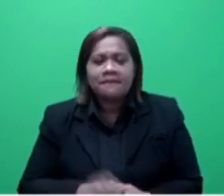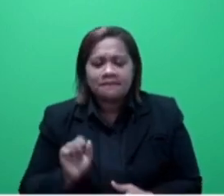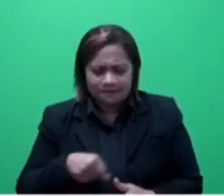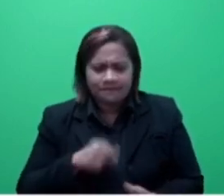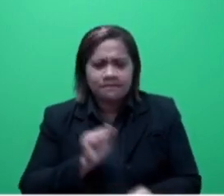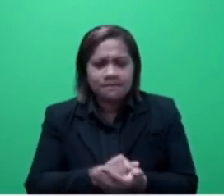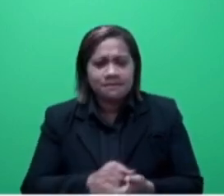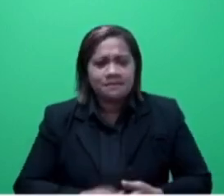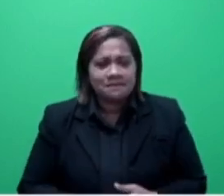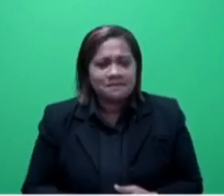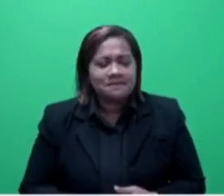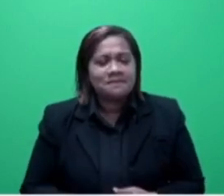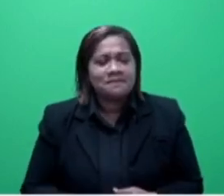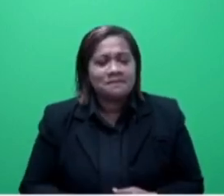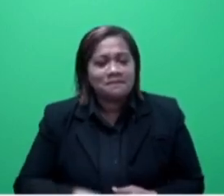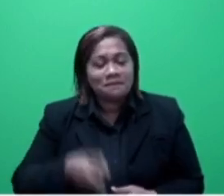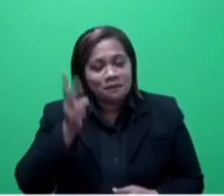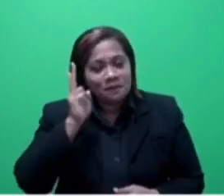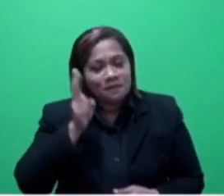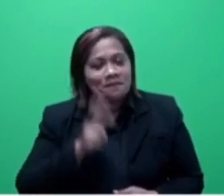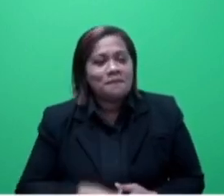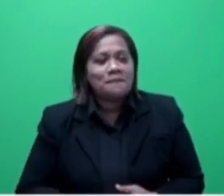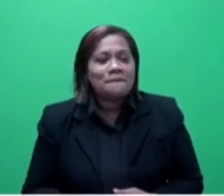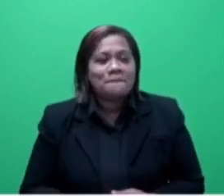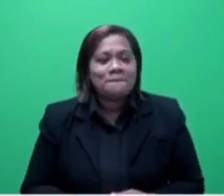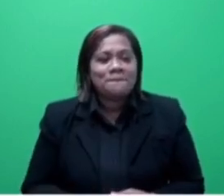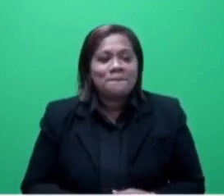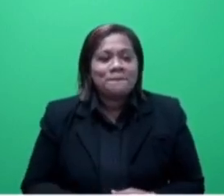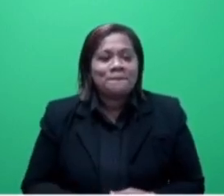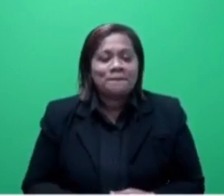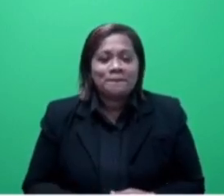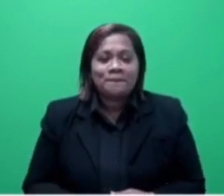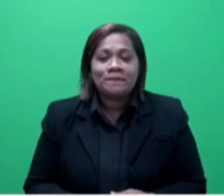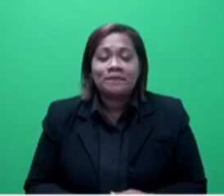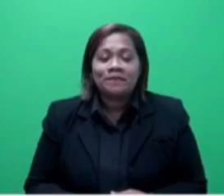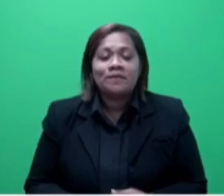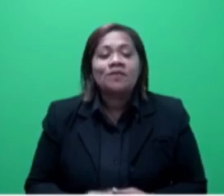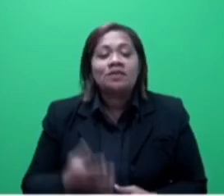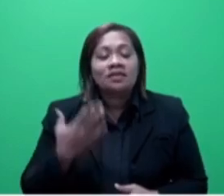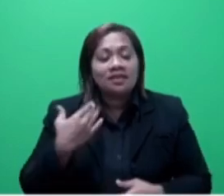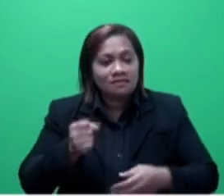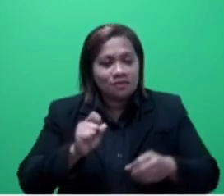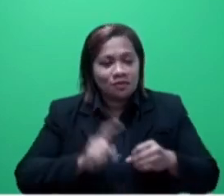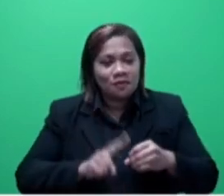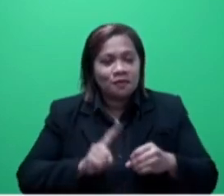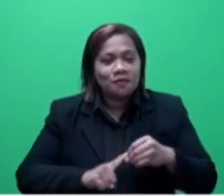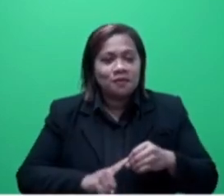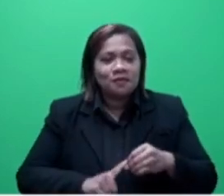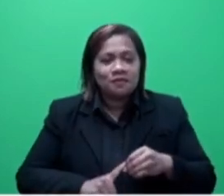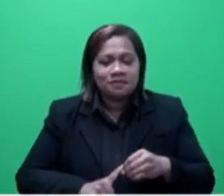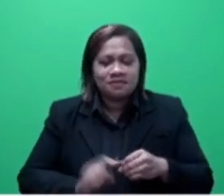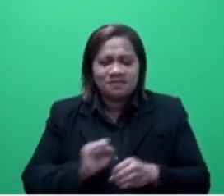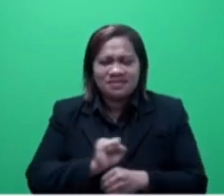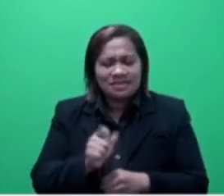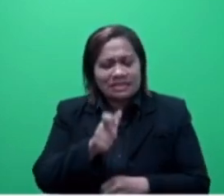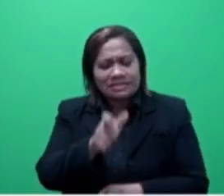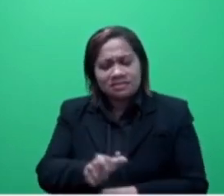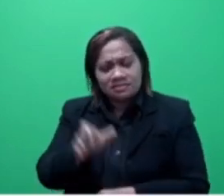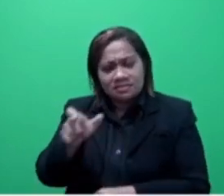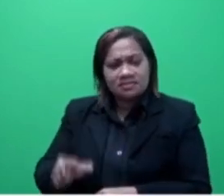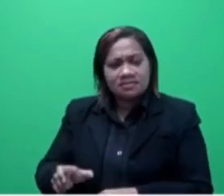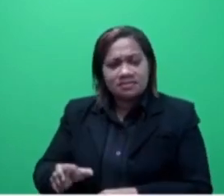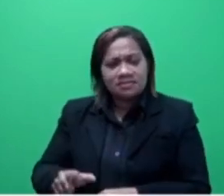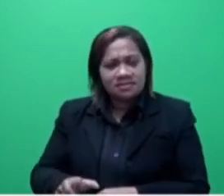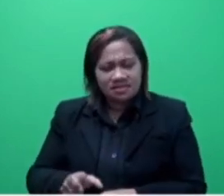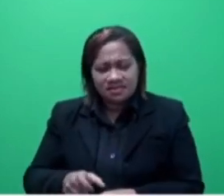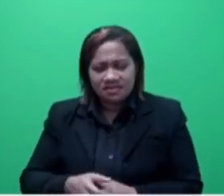Once again, Honourable Speaker, sir, you got to question the character. You got to question the character of this